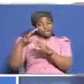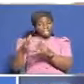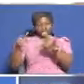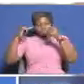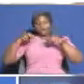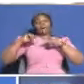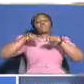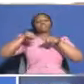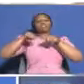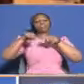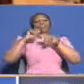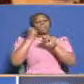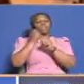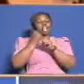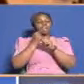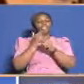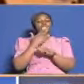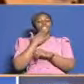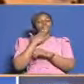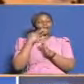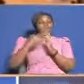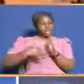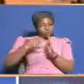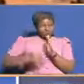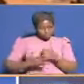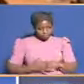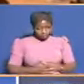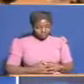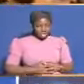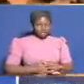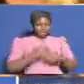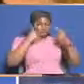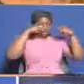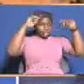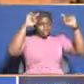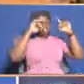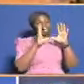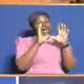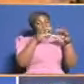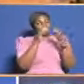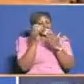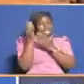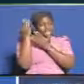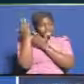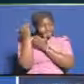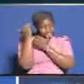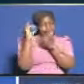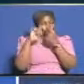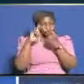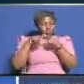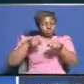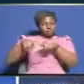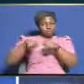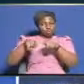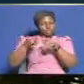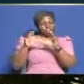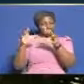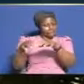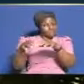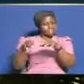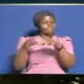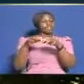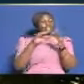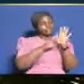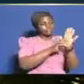sugar miller. Under the leasing deal, the successful firm is expected to run the plant on behalf of KCB,